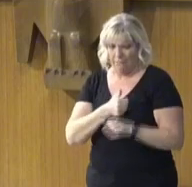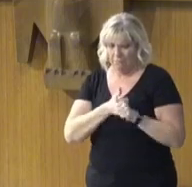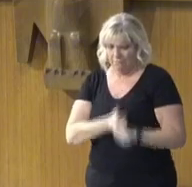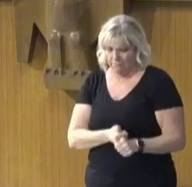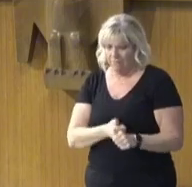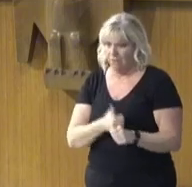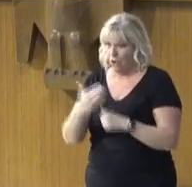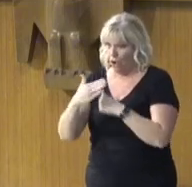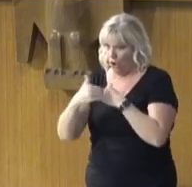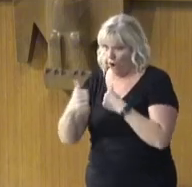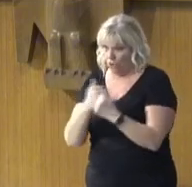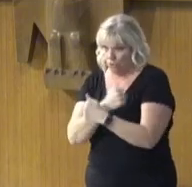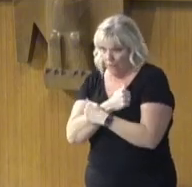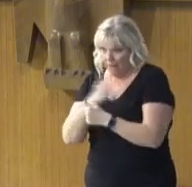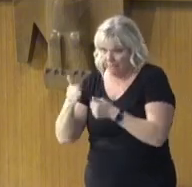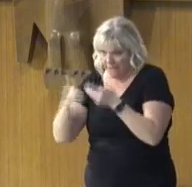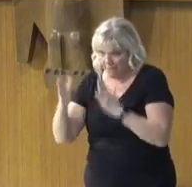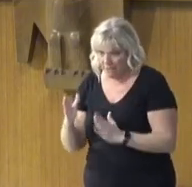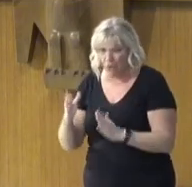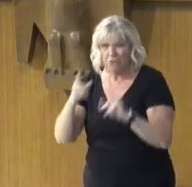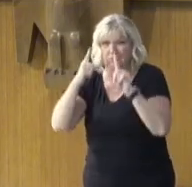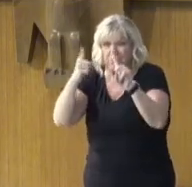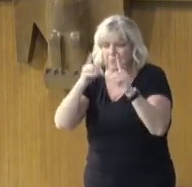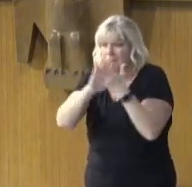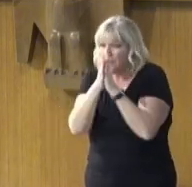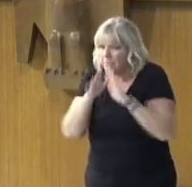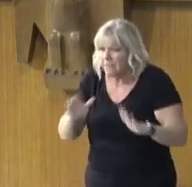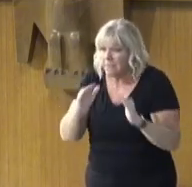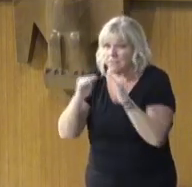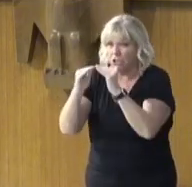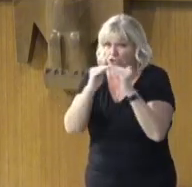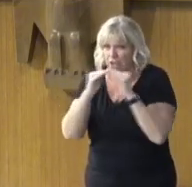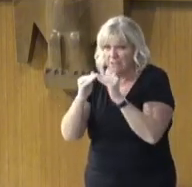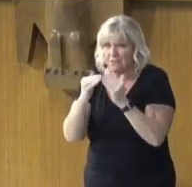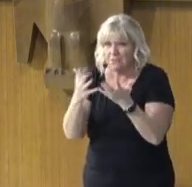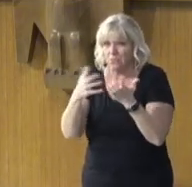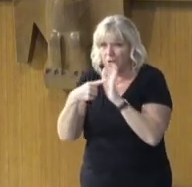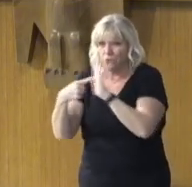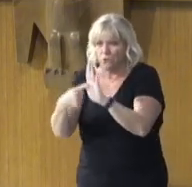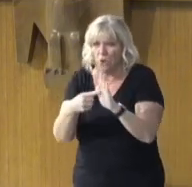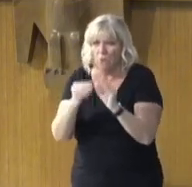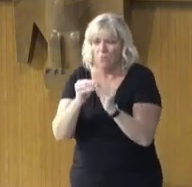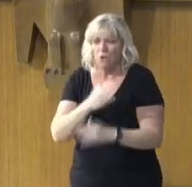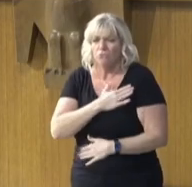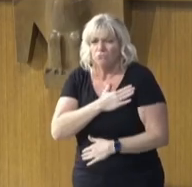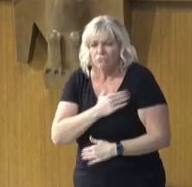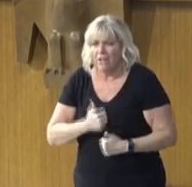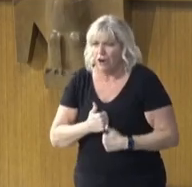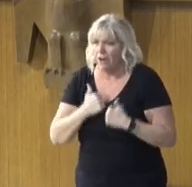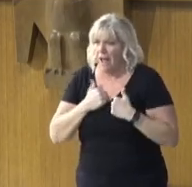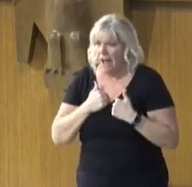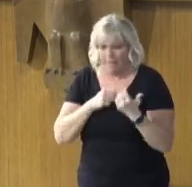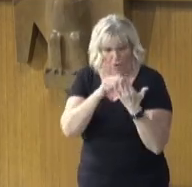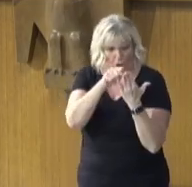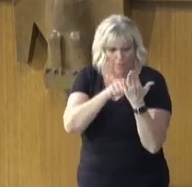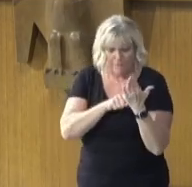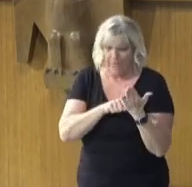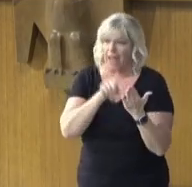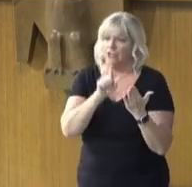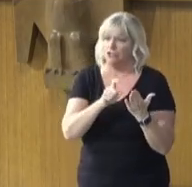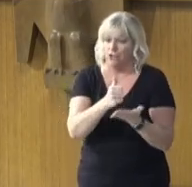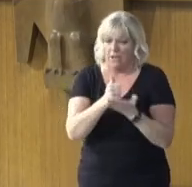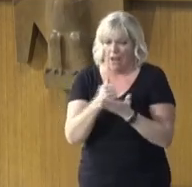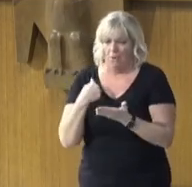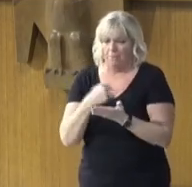work for peace and justice and cultivate compassion in our lives, then those convictions should inform how we